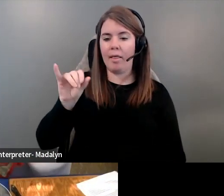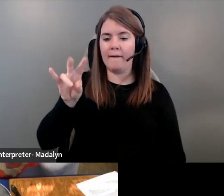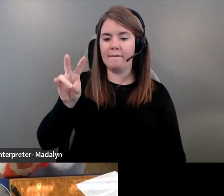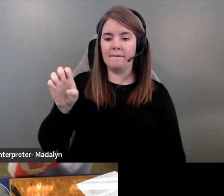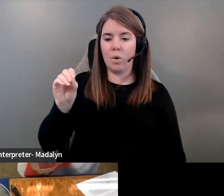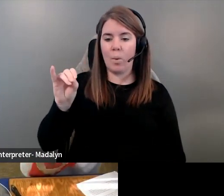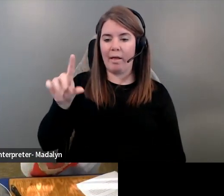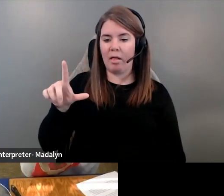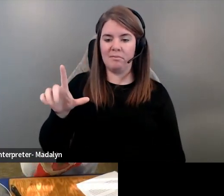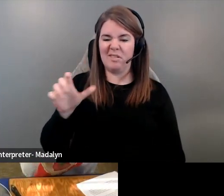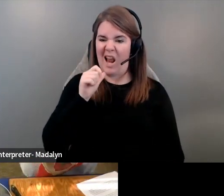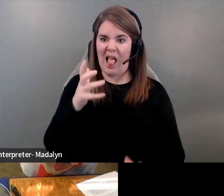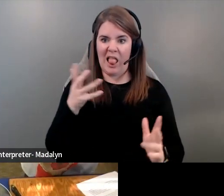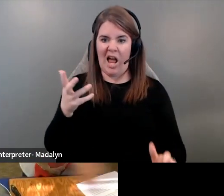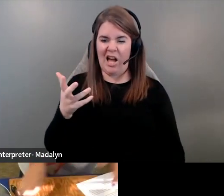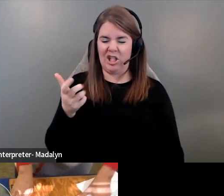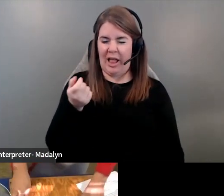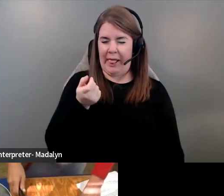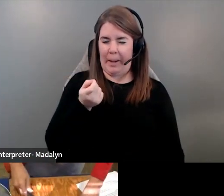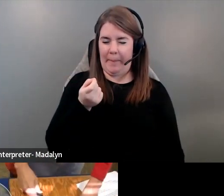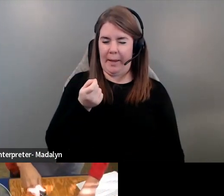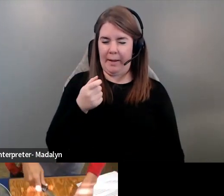Not a lot, just enough to keep it from sticking.